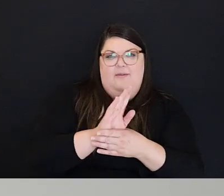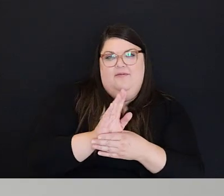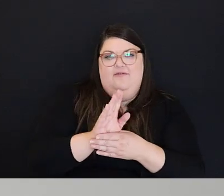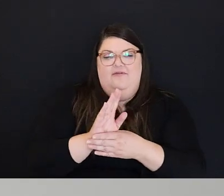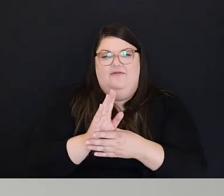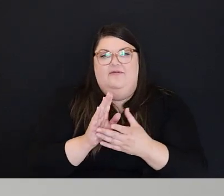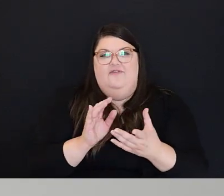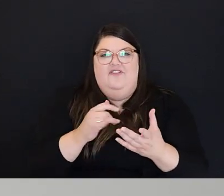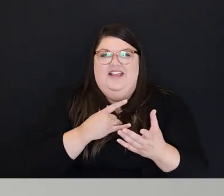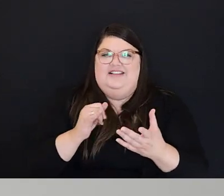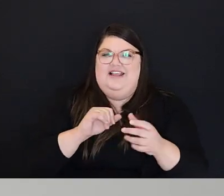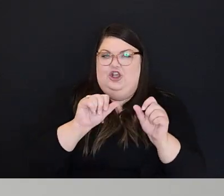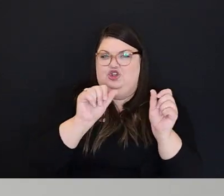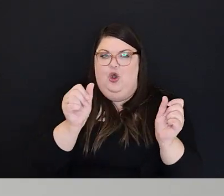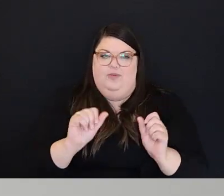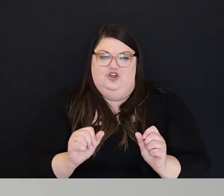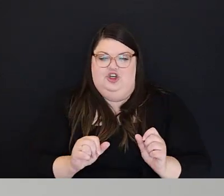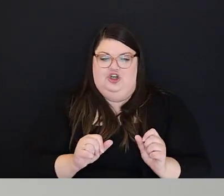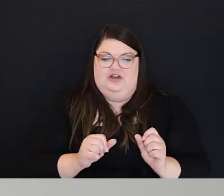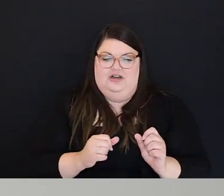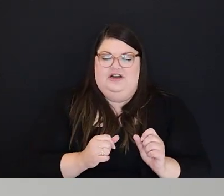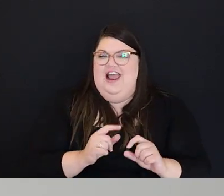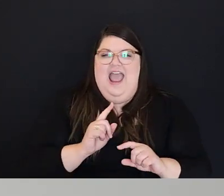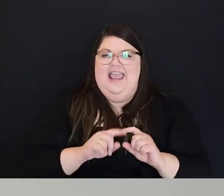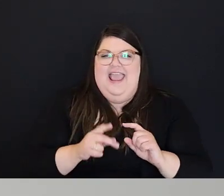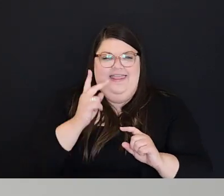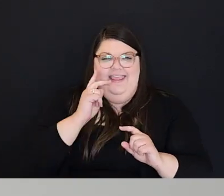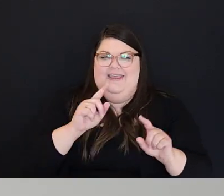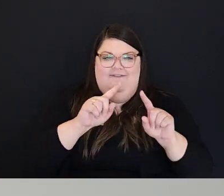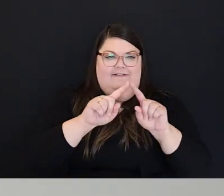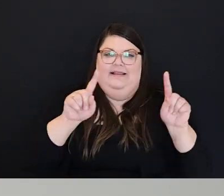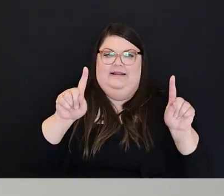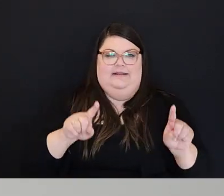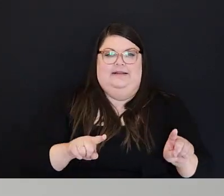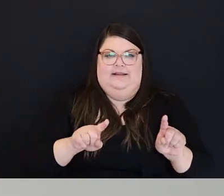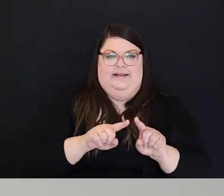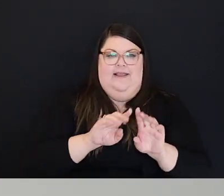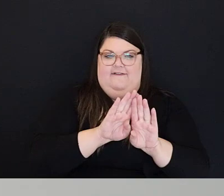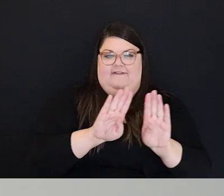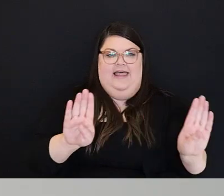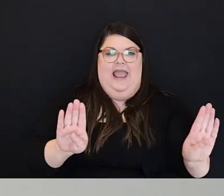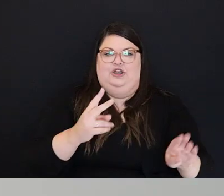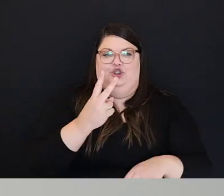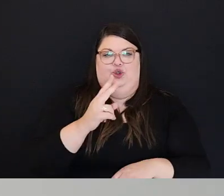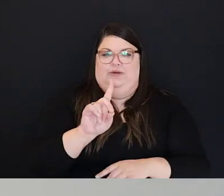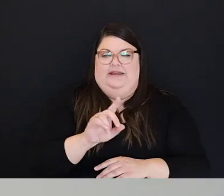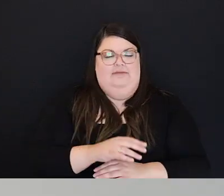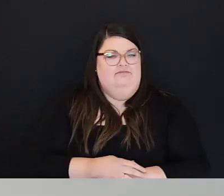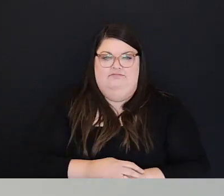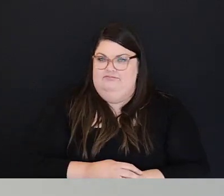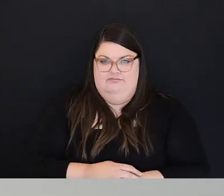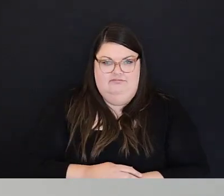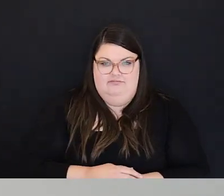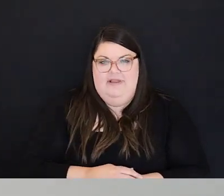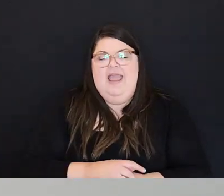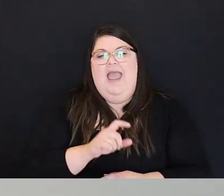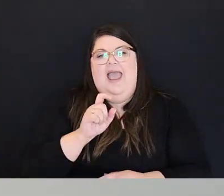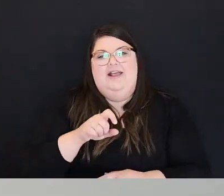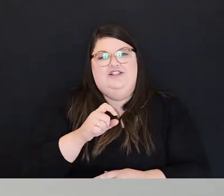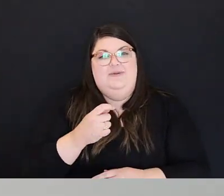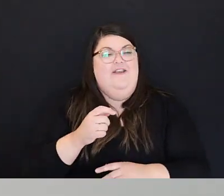like a sculpture. I can't think of the film as a flat, two-dimensional thing. It has to be a